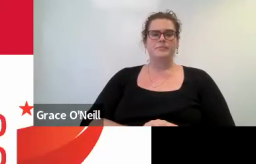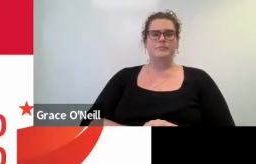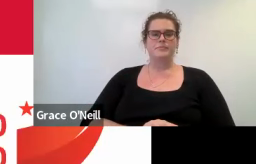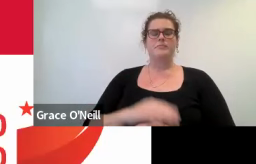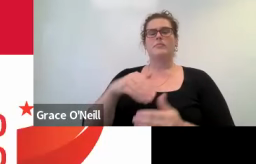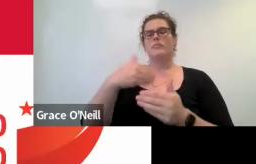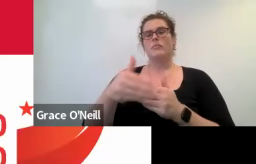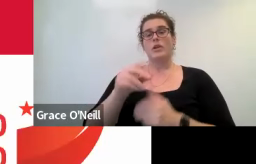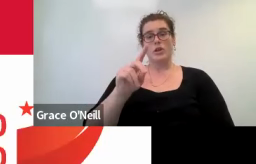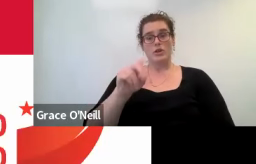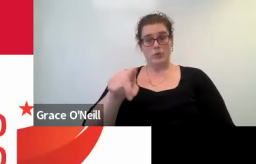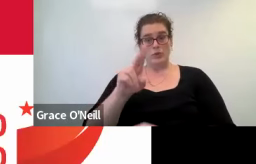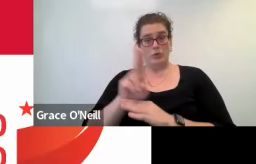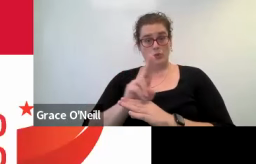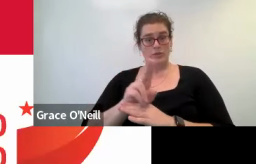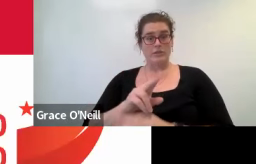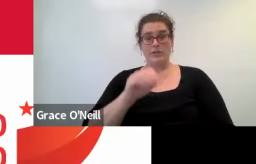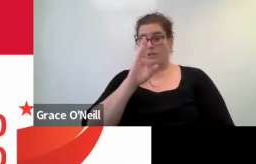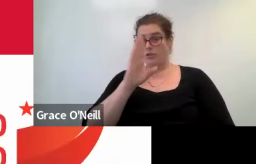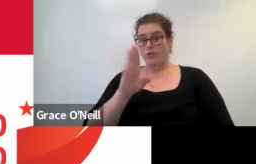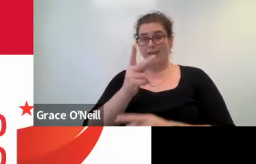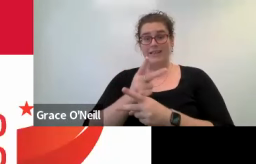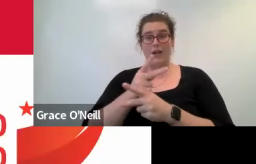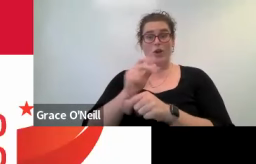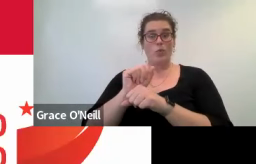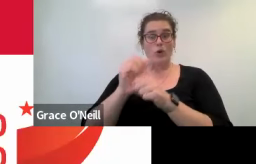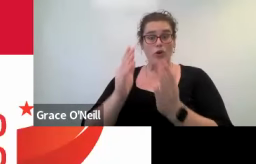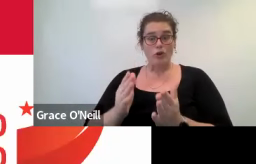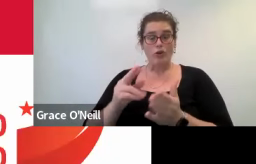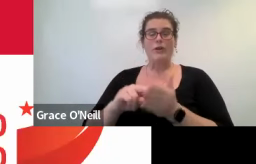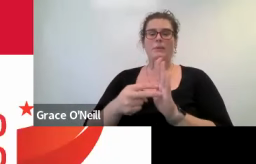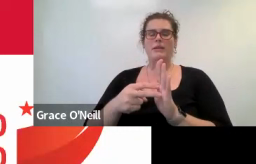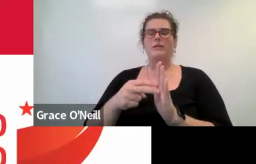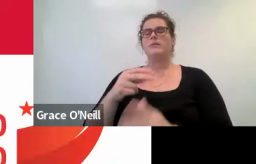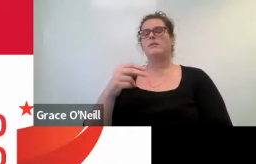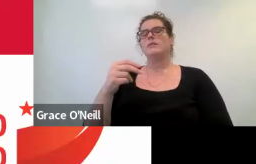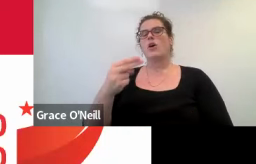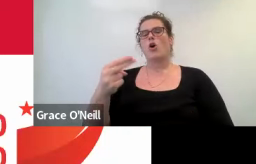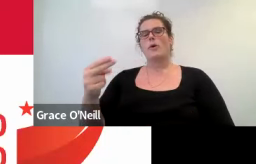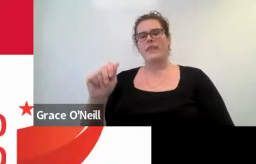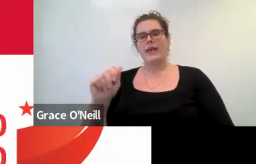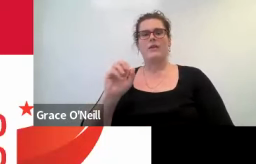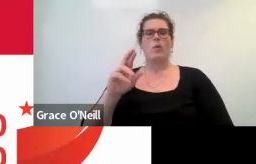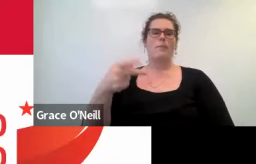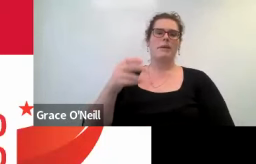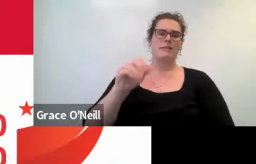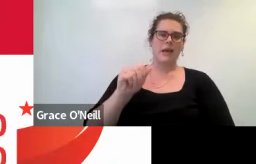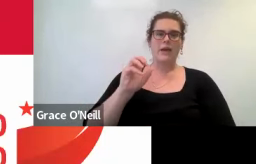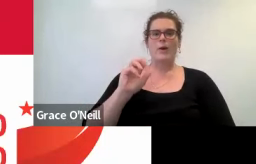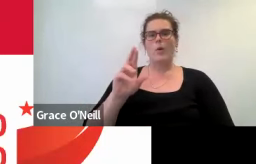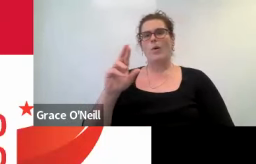direct care worker, and that was the term chosen, in the home health aide, personal care aide, or unpaid family